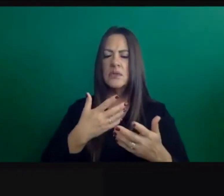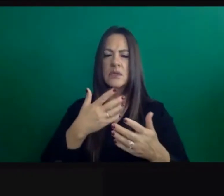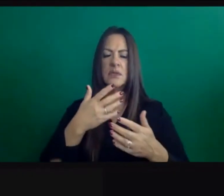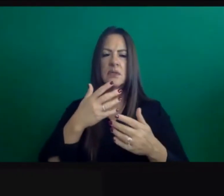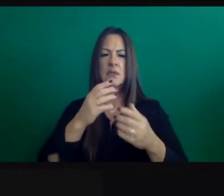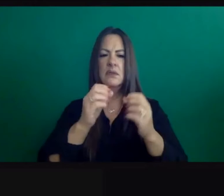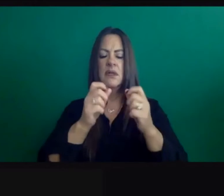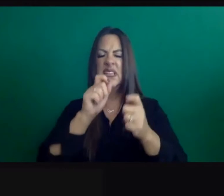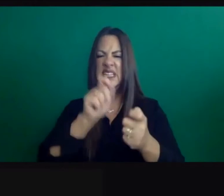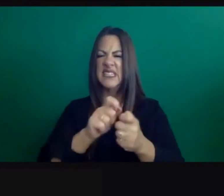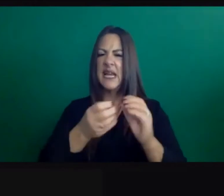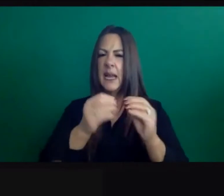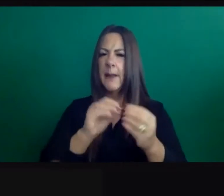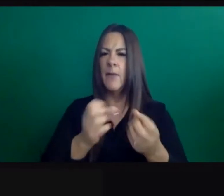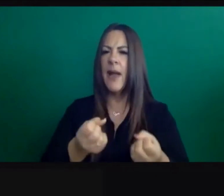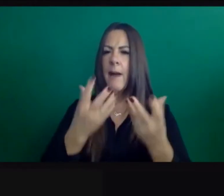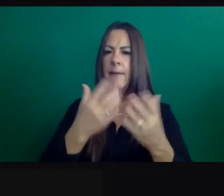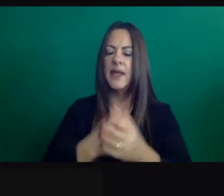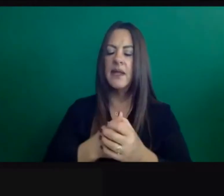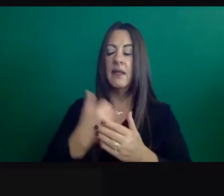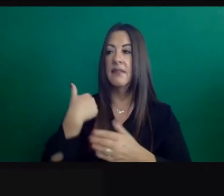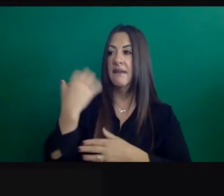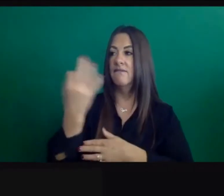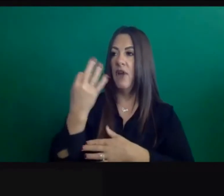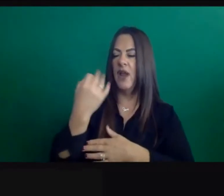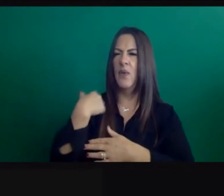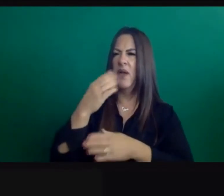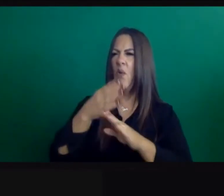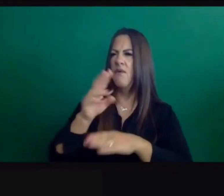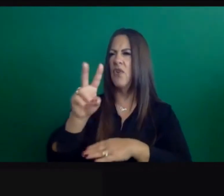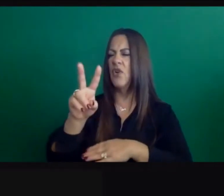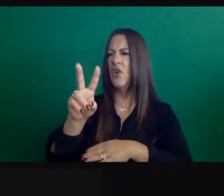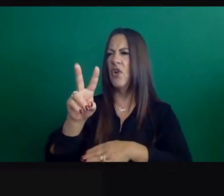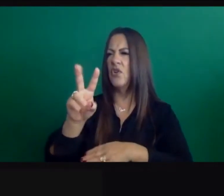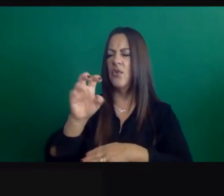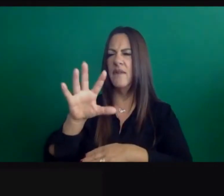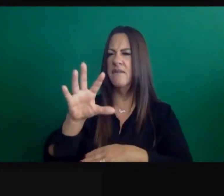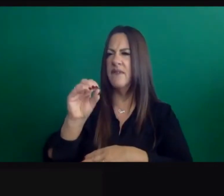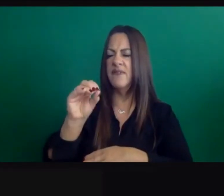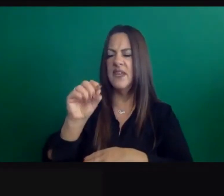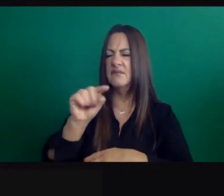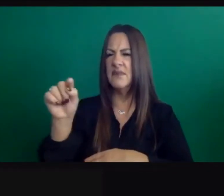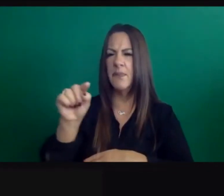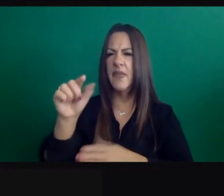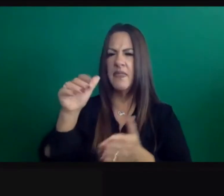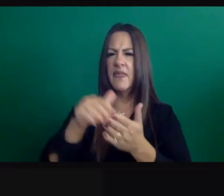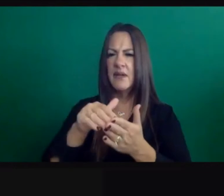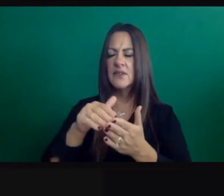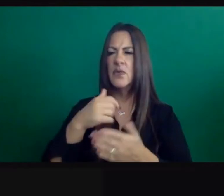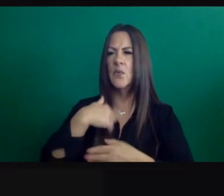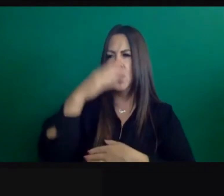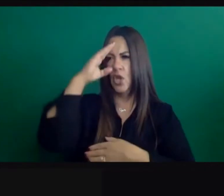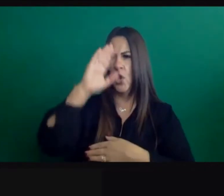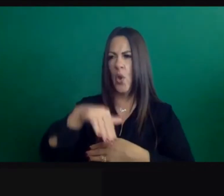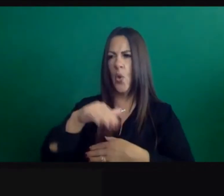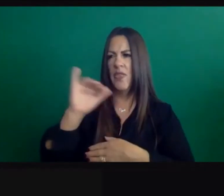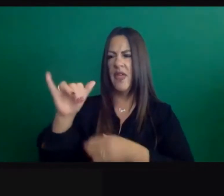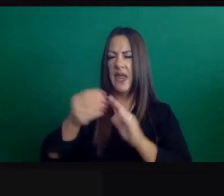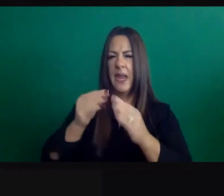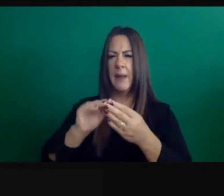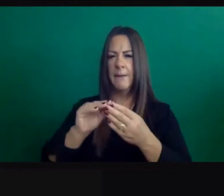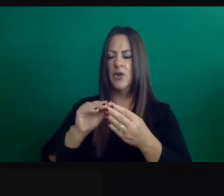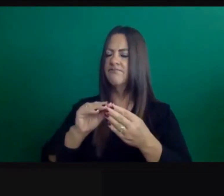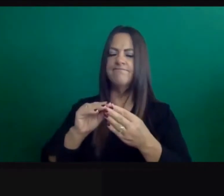thousand difference on Friday was we knew that number is actually much smaller than